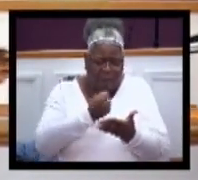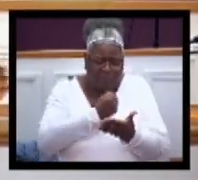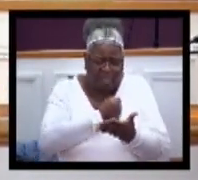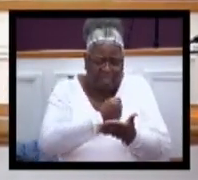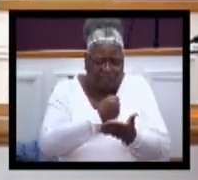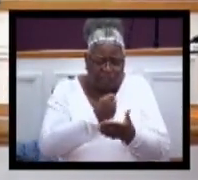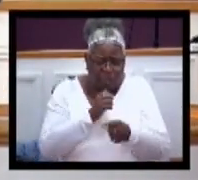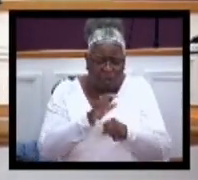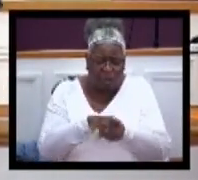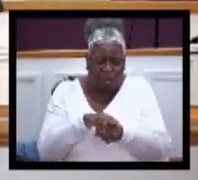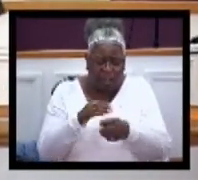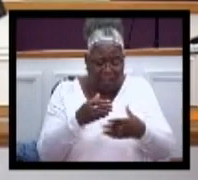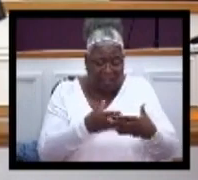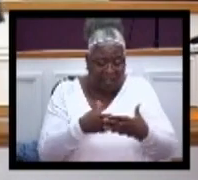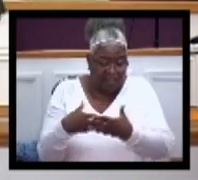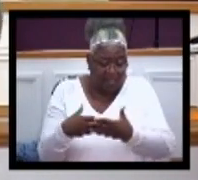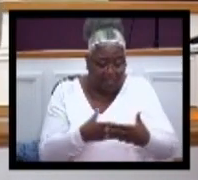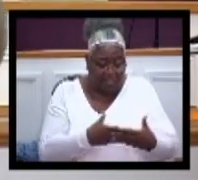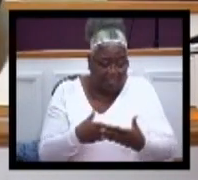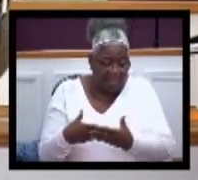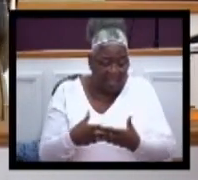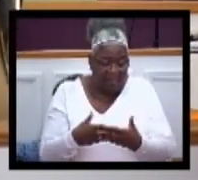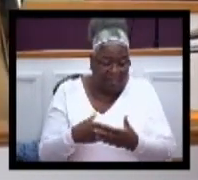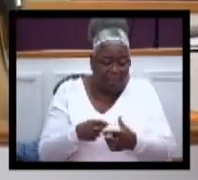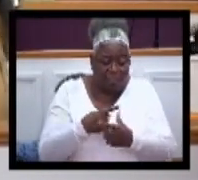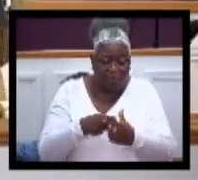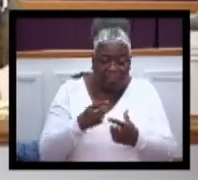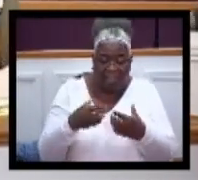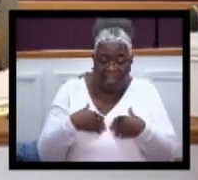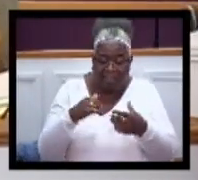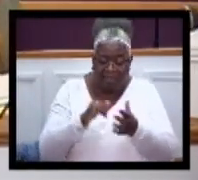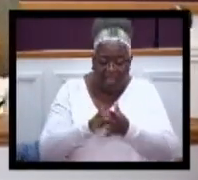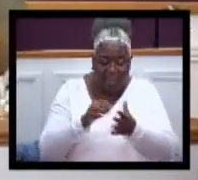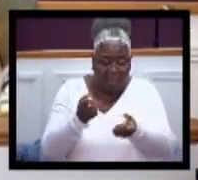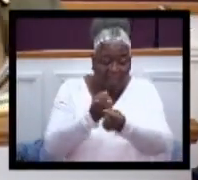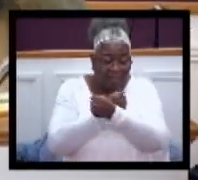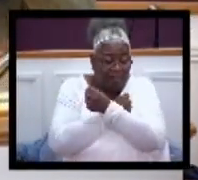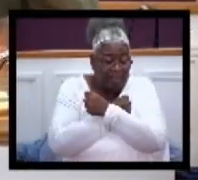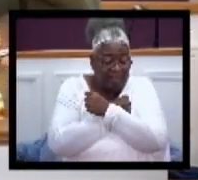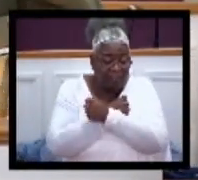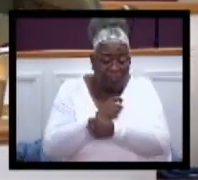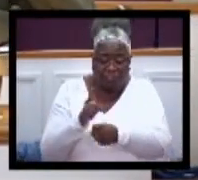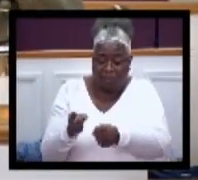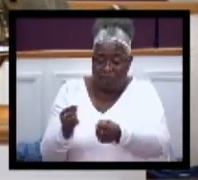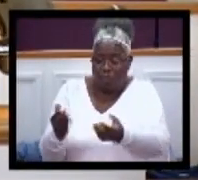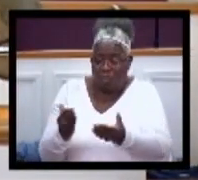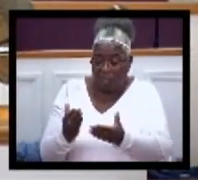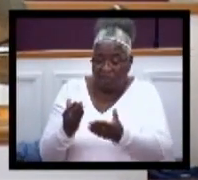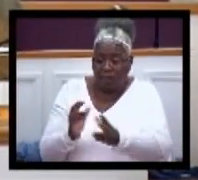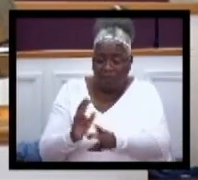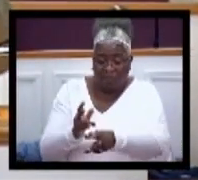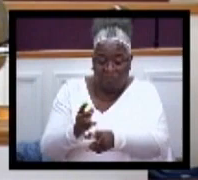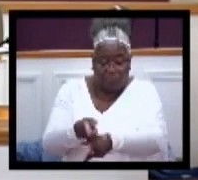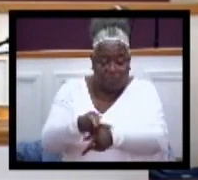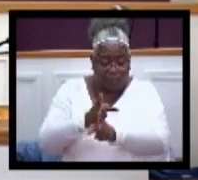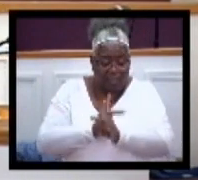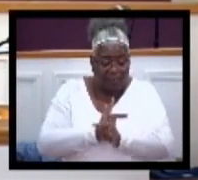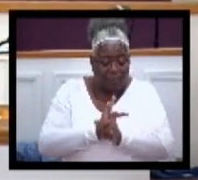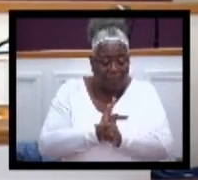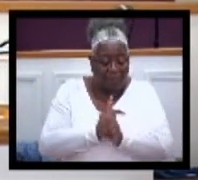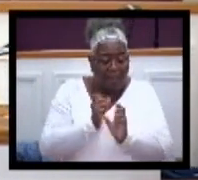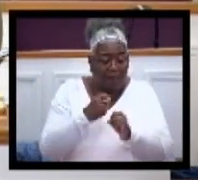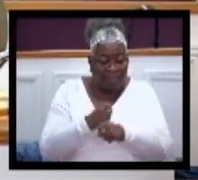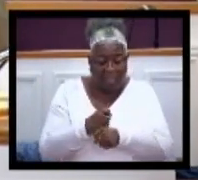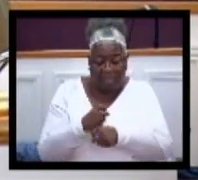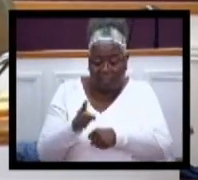on baby Moses. And when she had that compassion, she wanted to take him and make